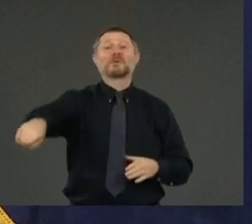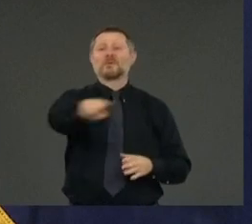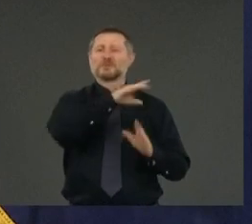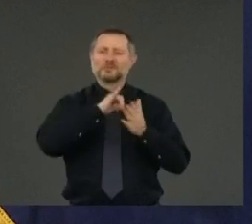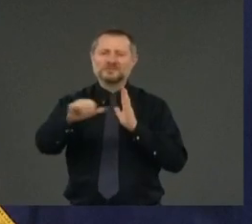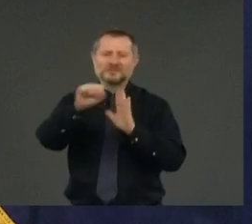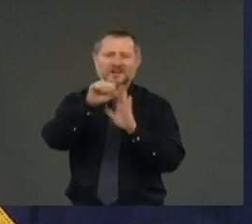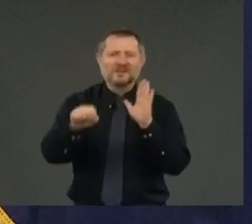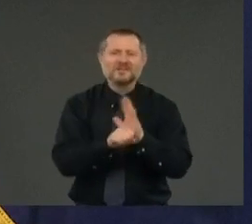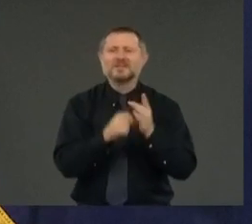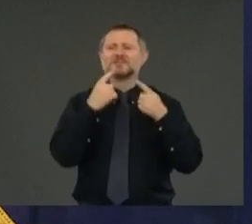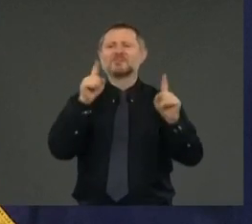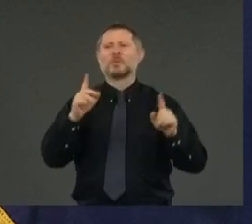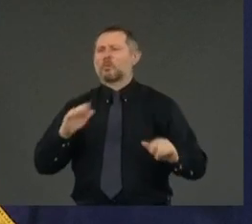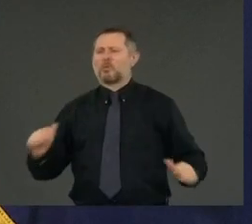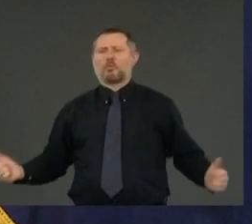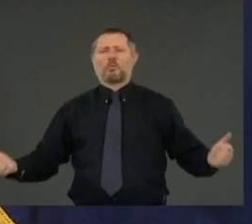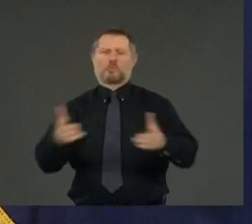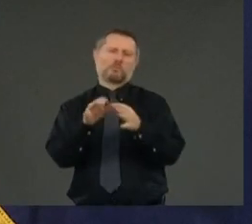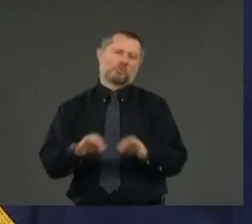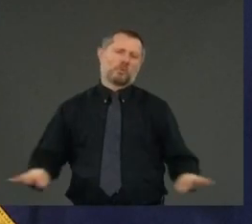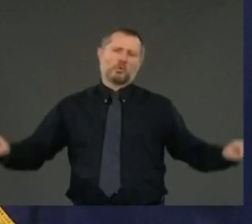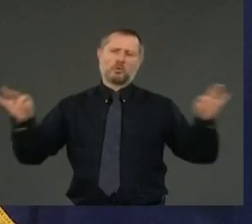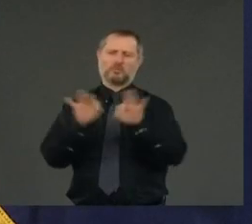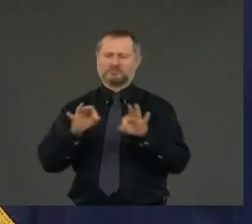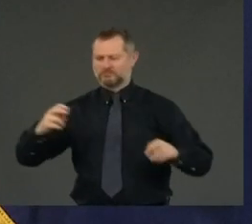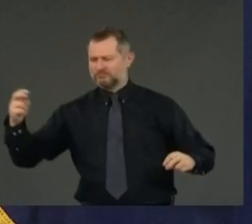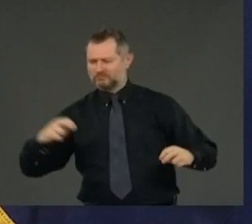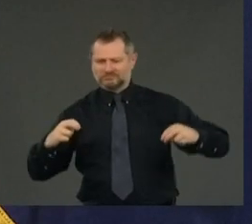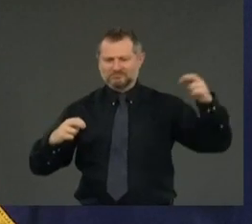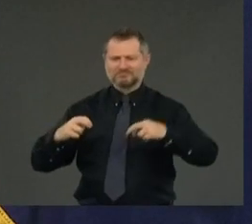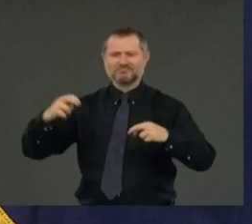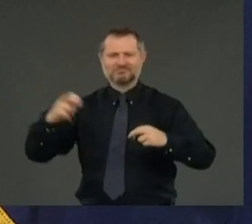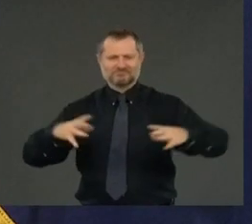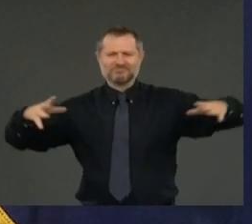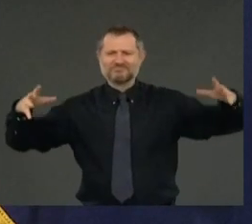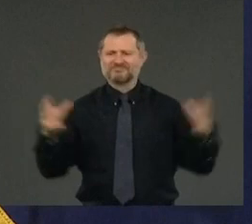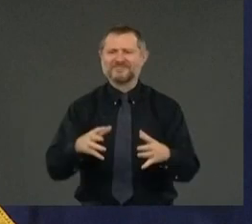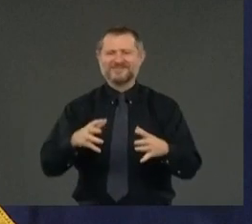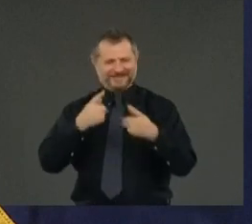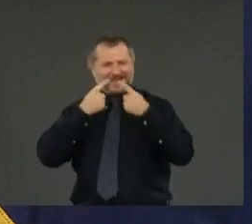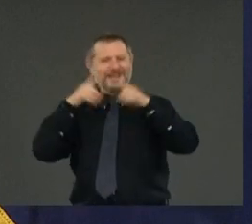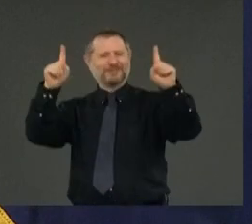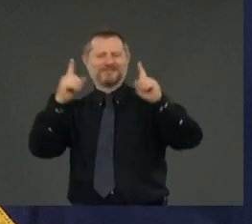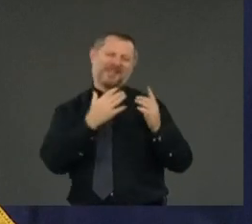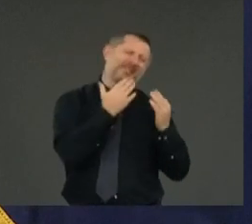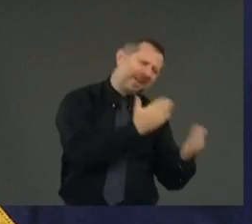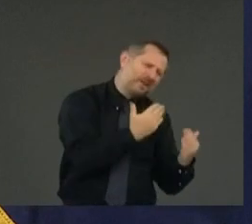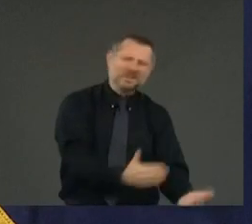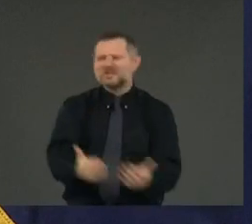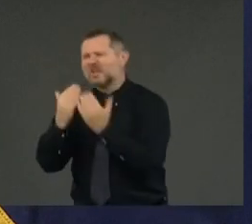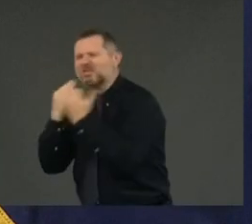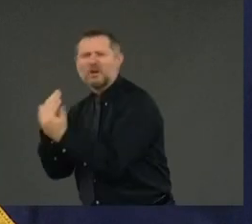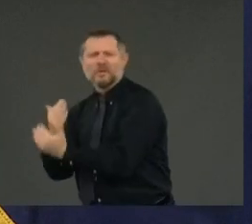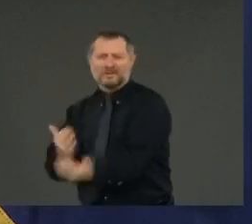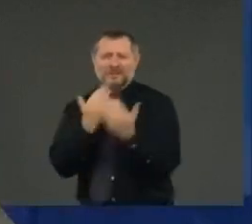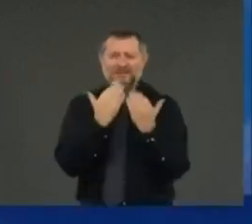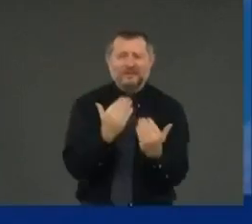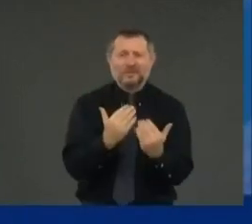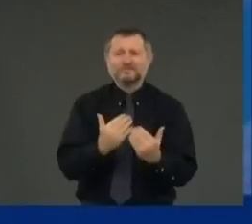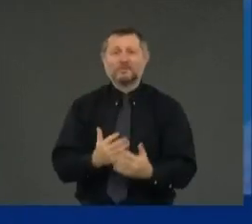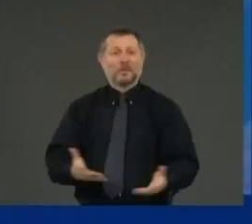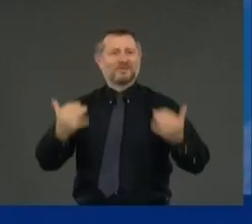every piece working together to accomplish what we accomplished. And I want to thank them for that. Today is